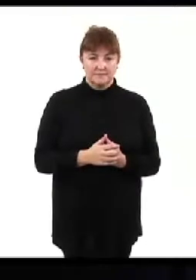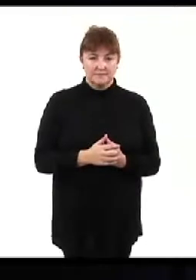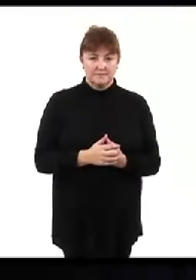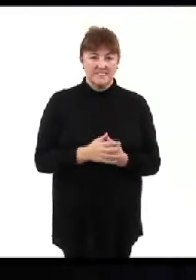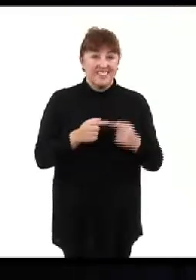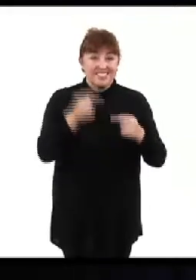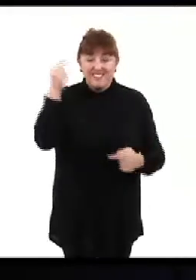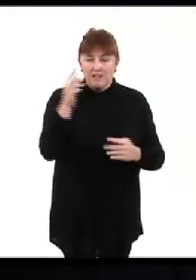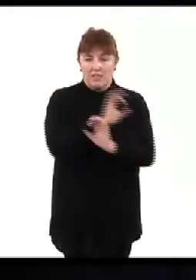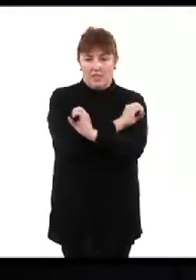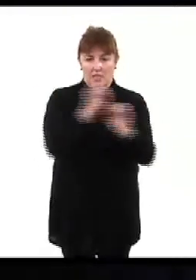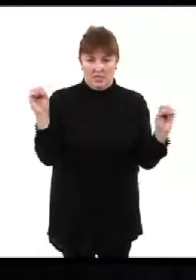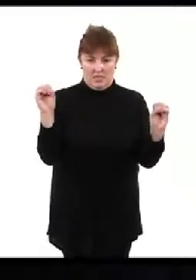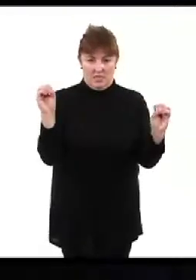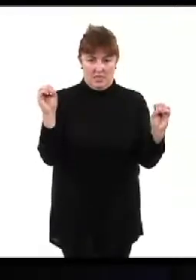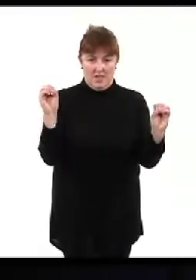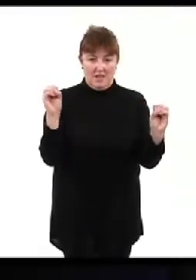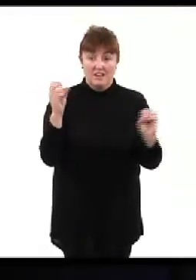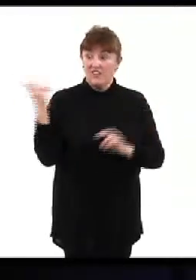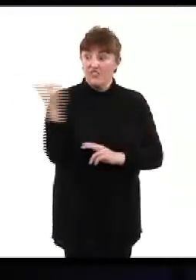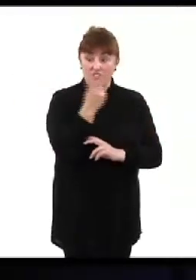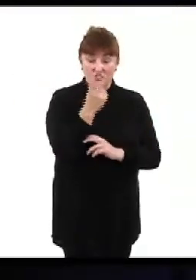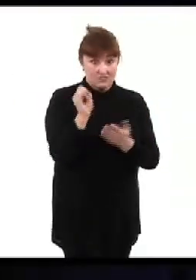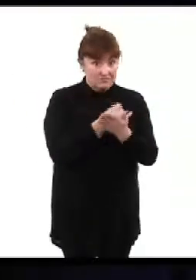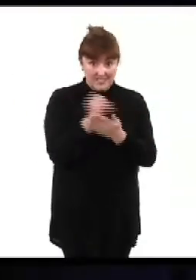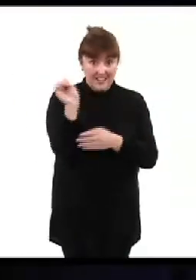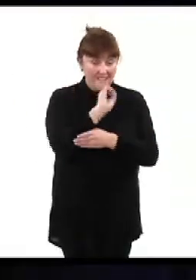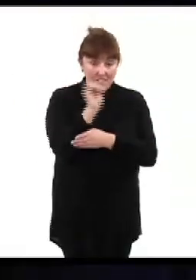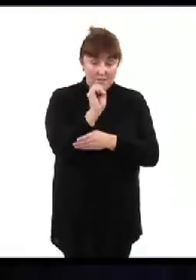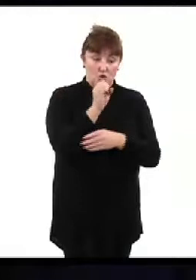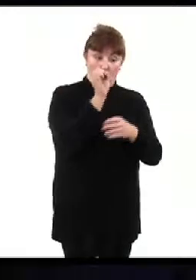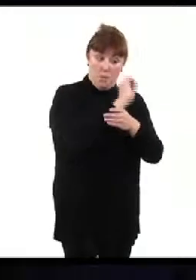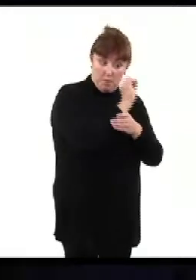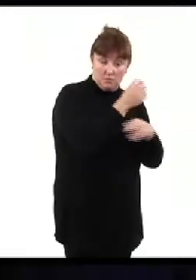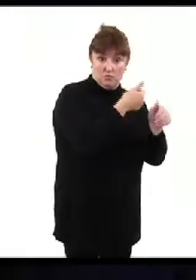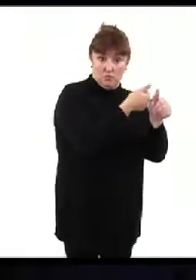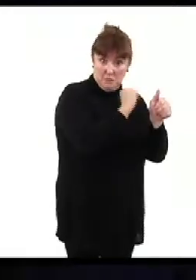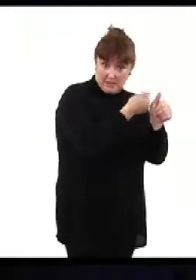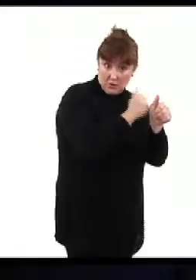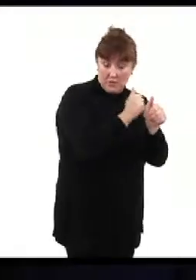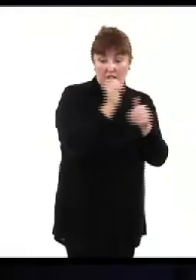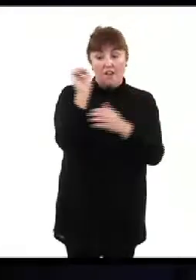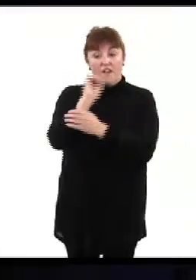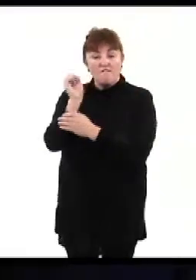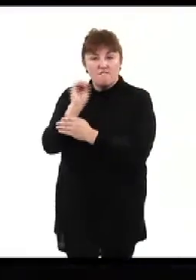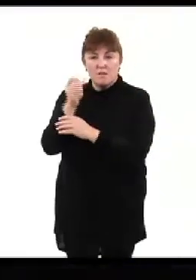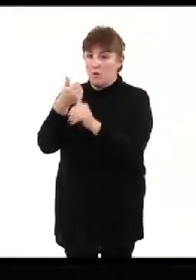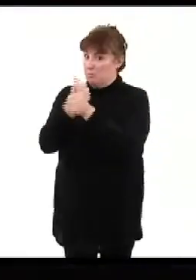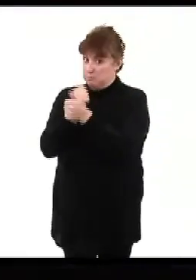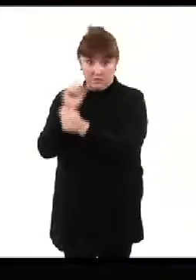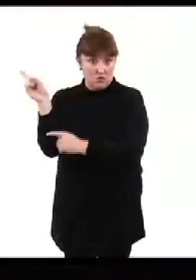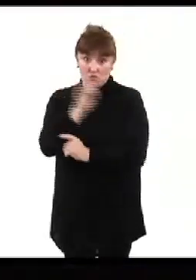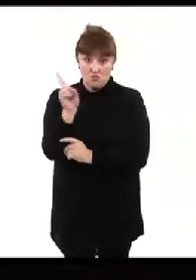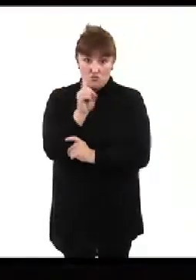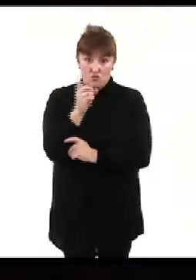No difference. We found that both the pantomimic type verbs and the non-pantomimic verbs, so the handling verbs and the non-handling